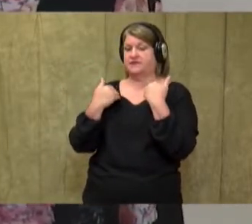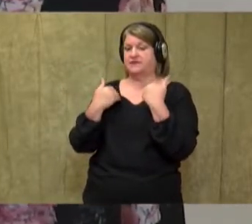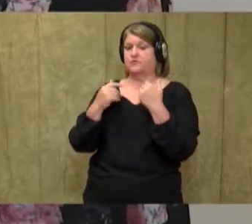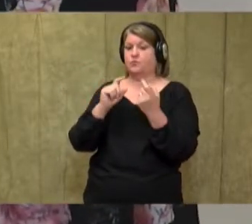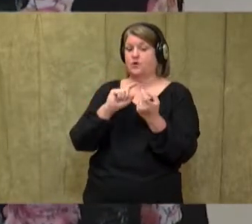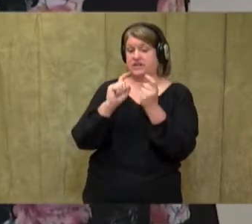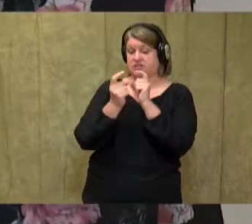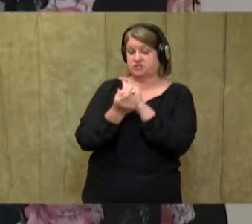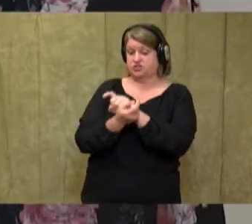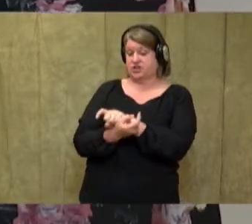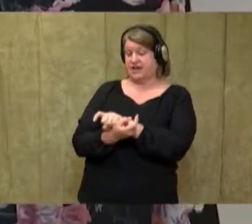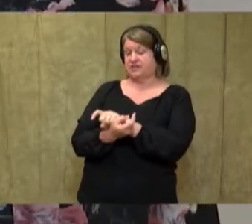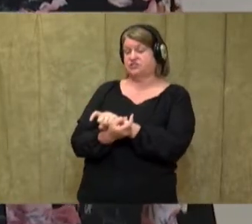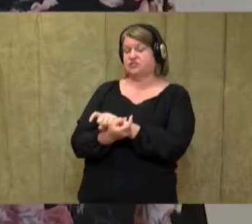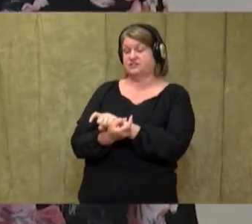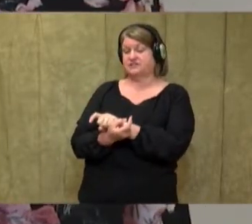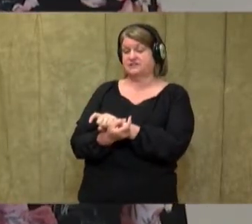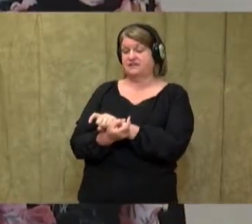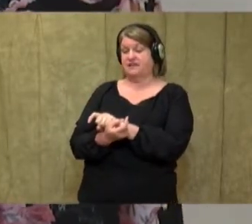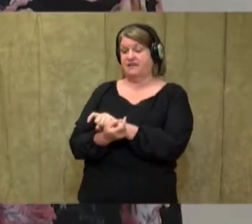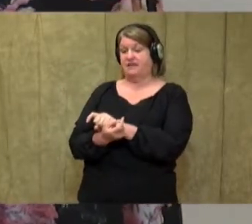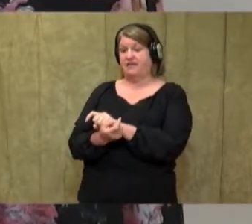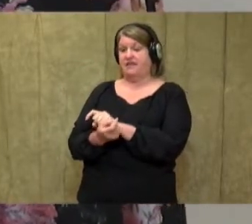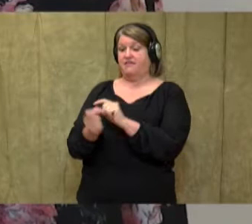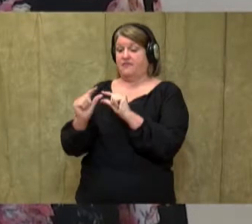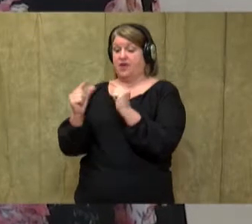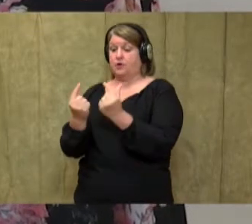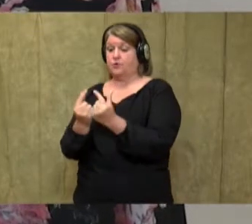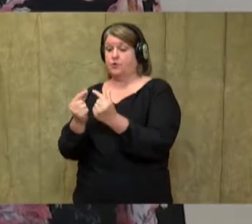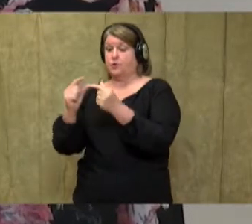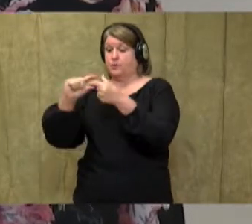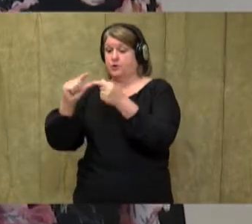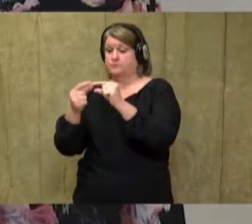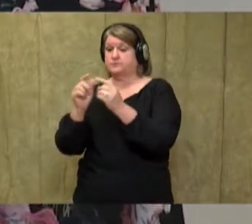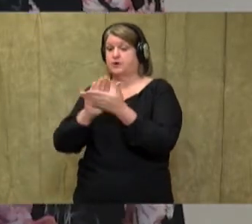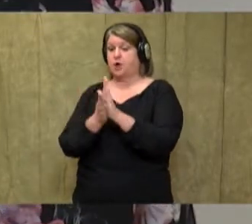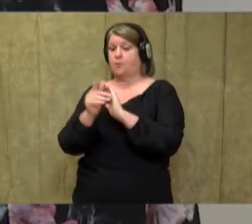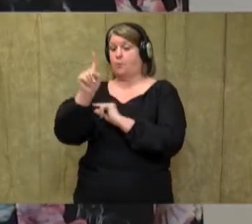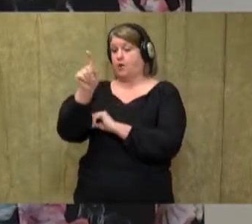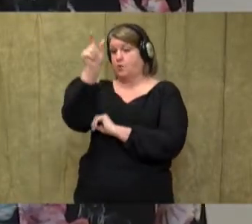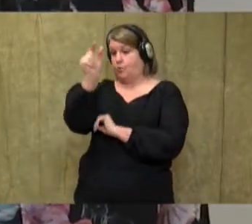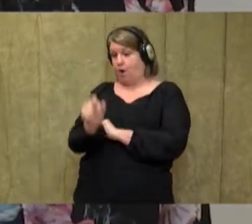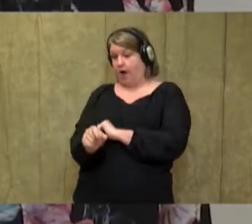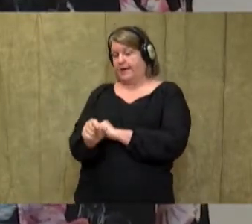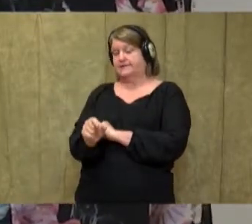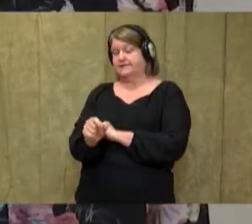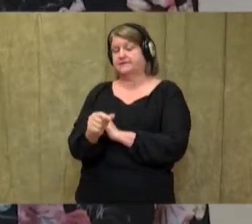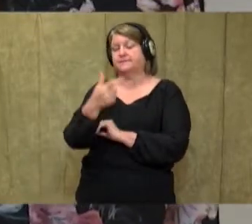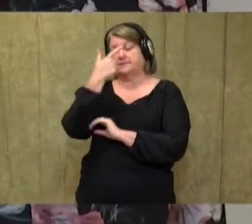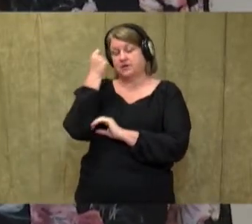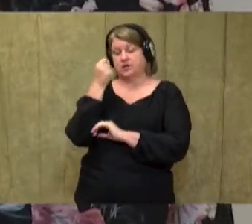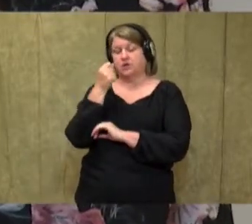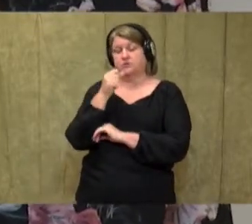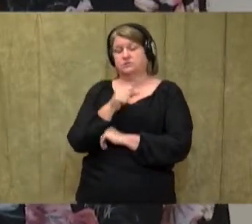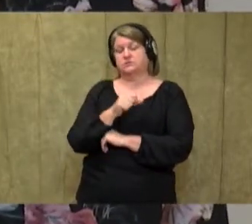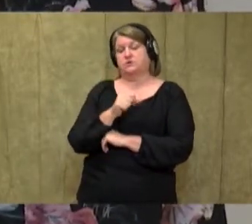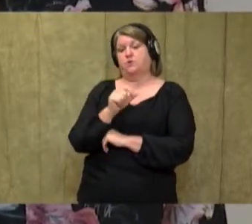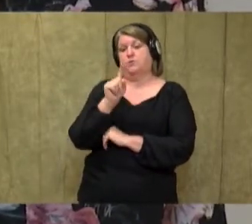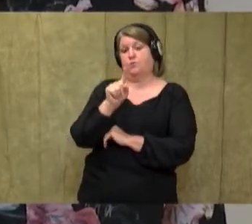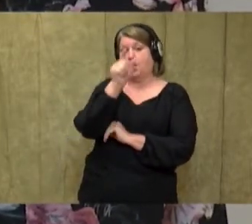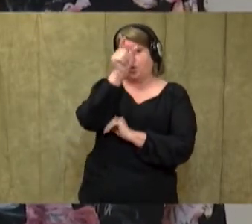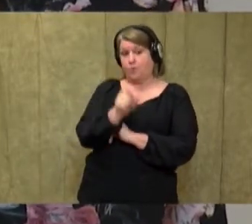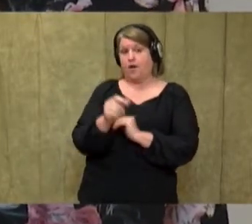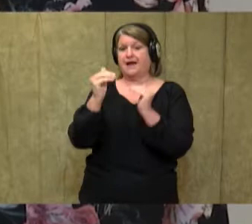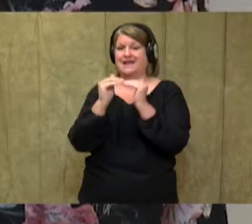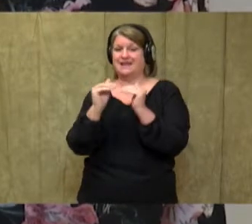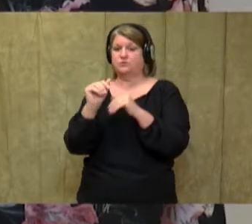that number of cubes into a rod because there's 10 cubes in a rod with 3 cubes left over.